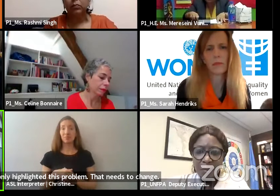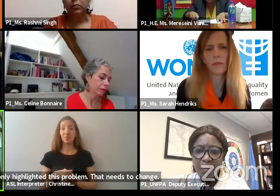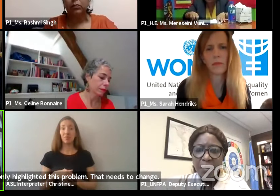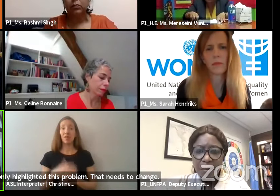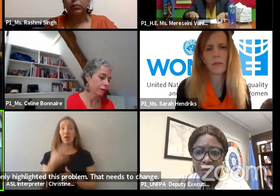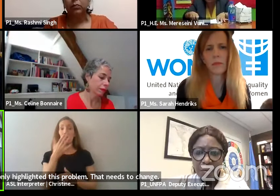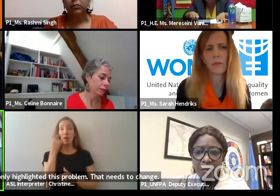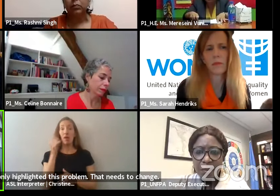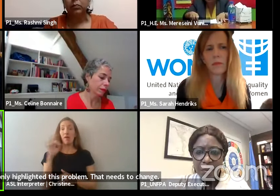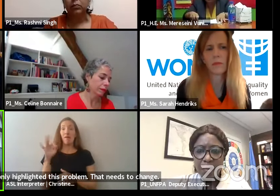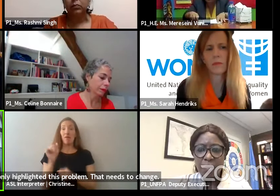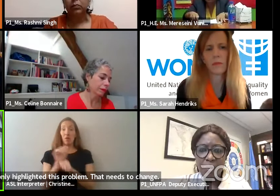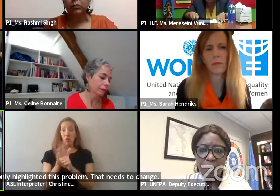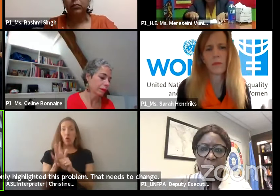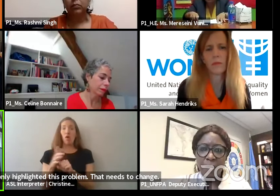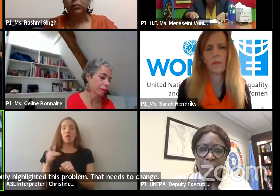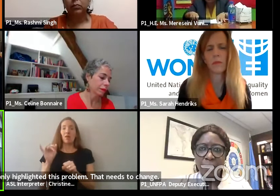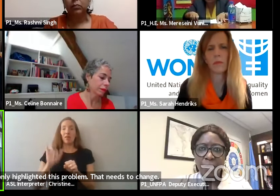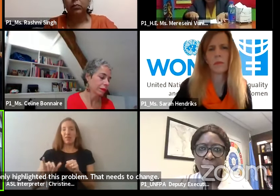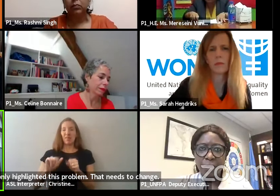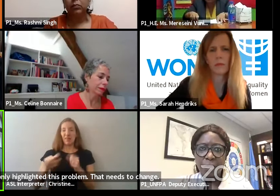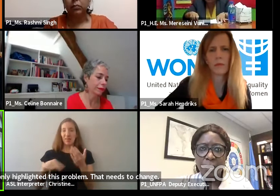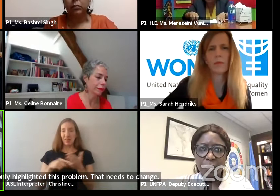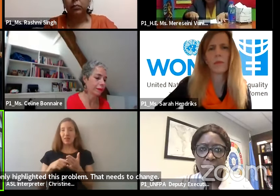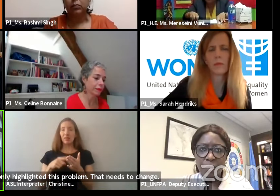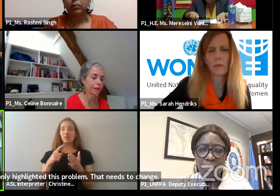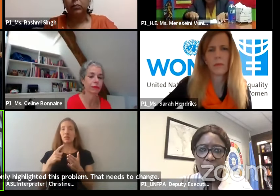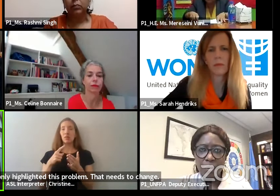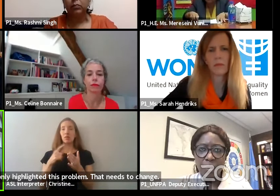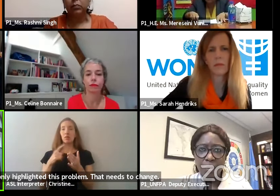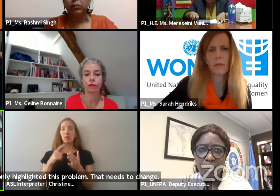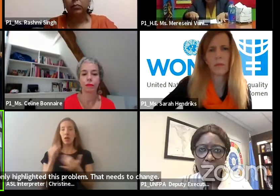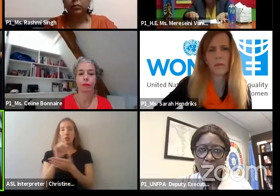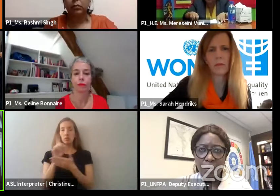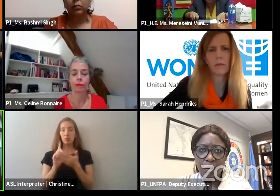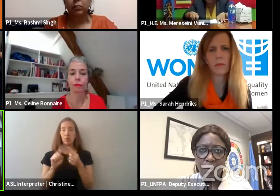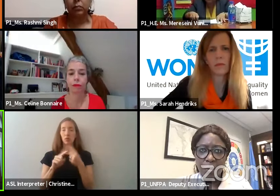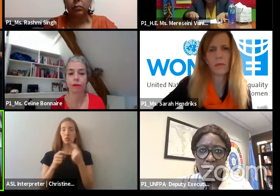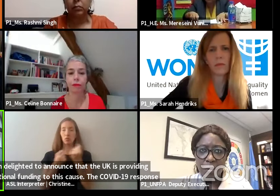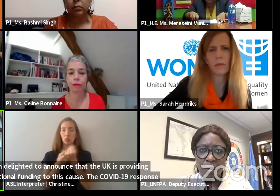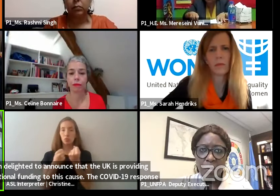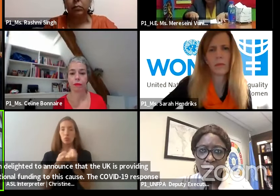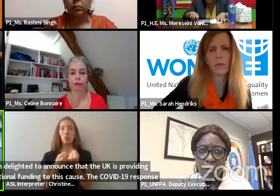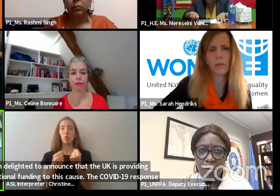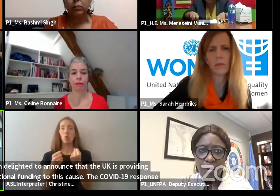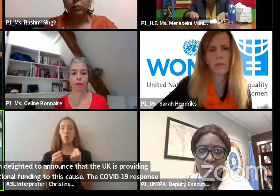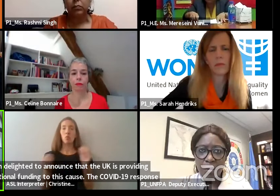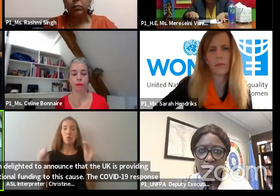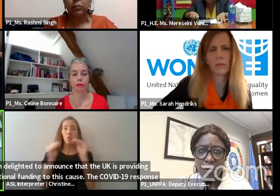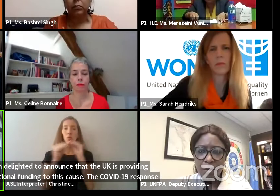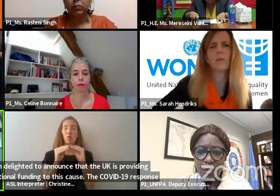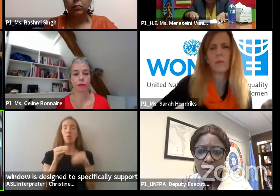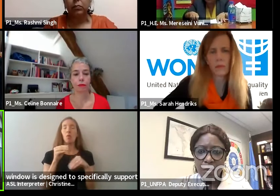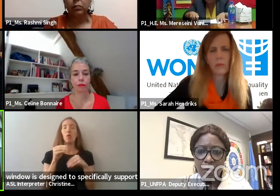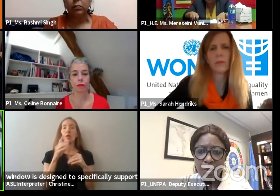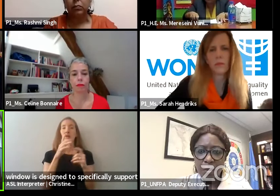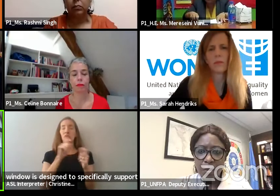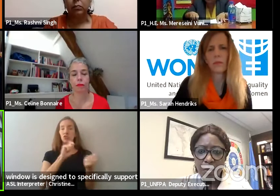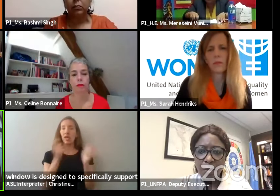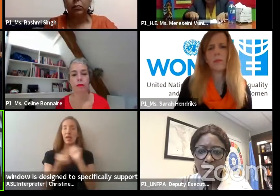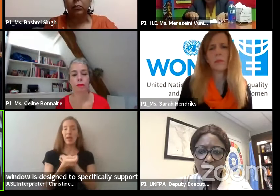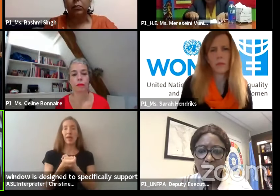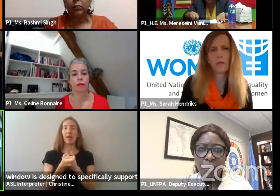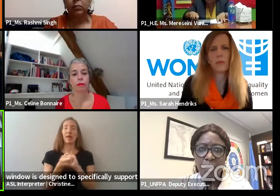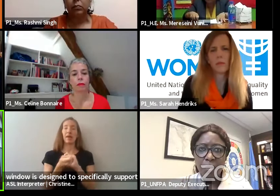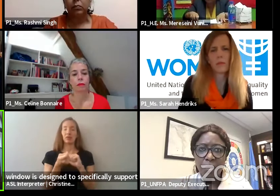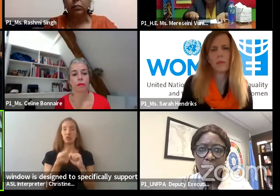to specifically support, you know, small and women-led civil society organisations and really deliver real change on the ground. And we know this can be